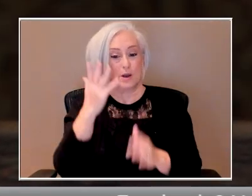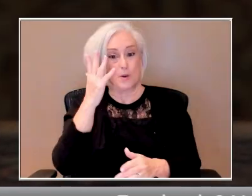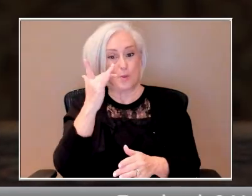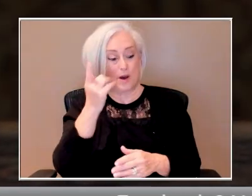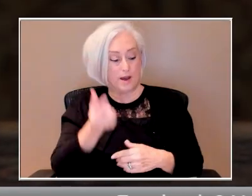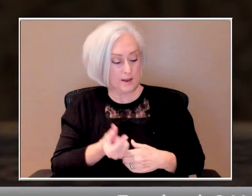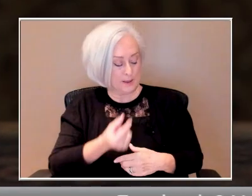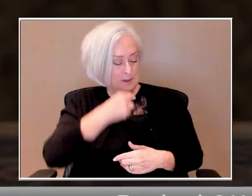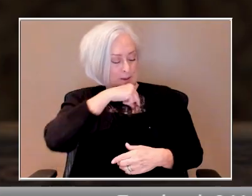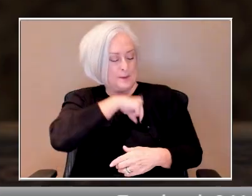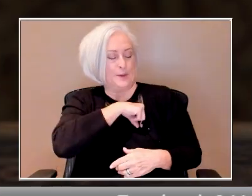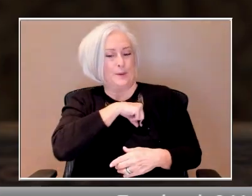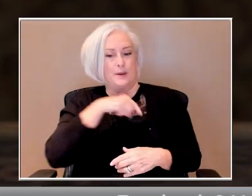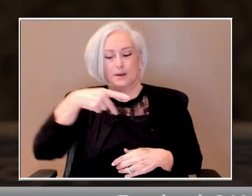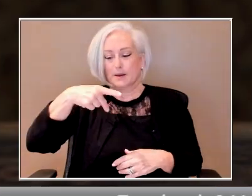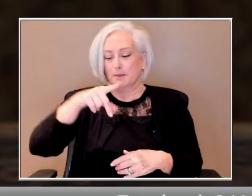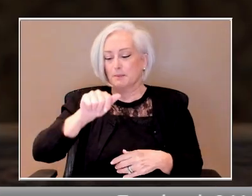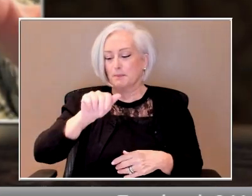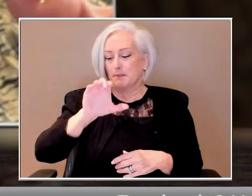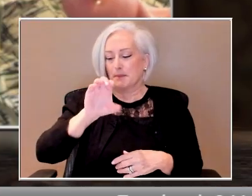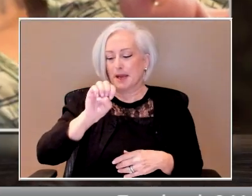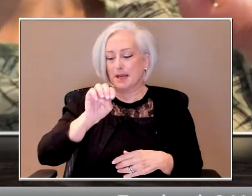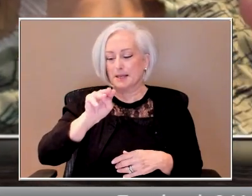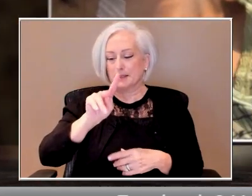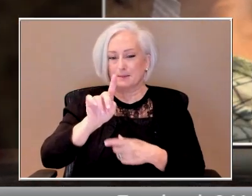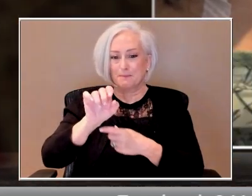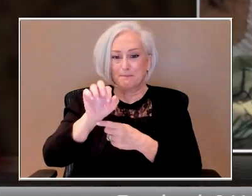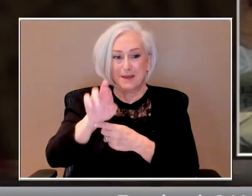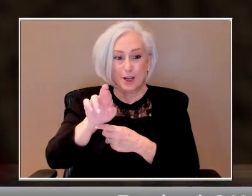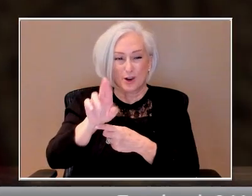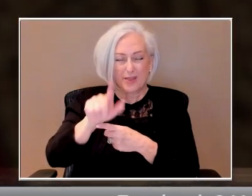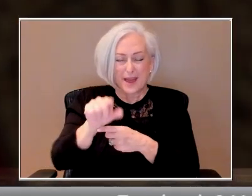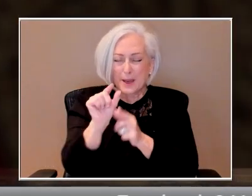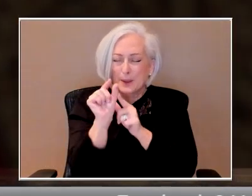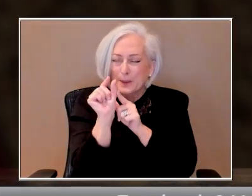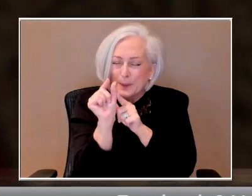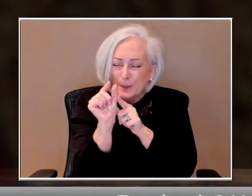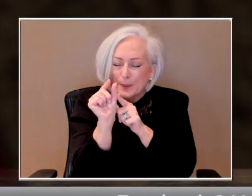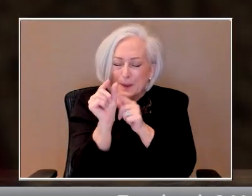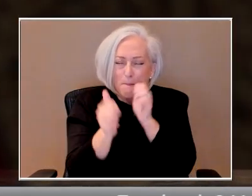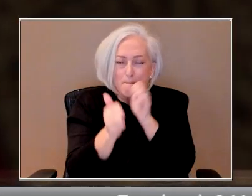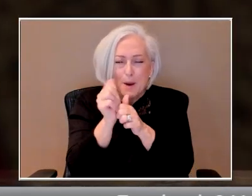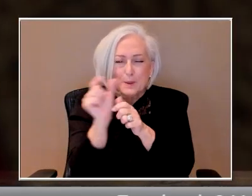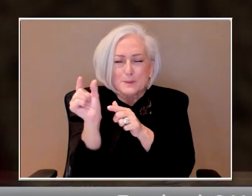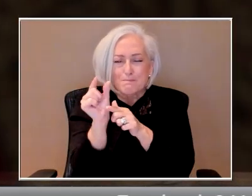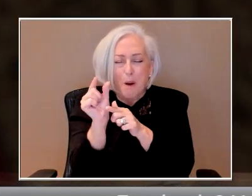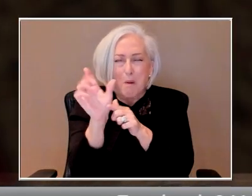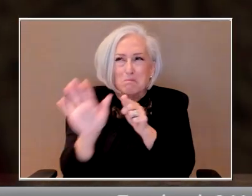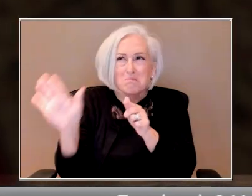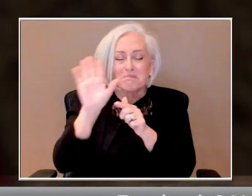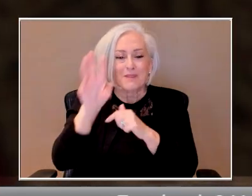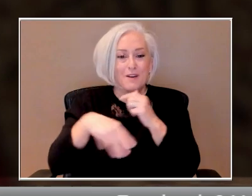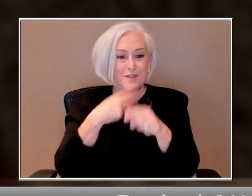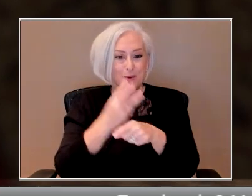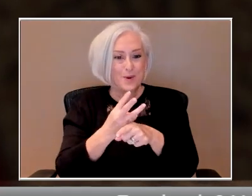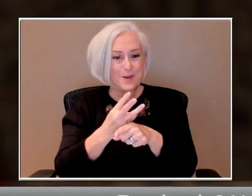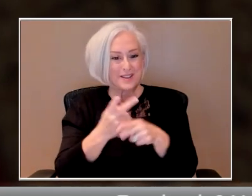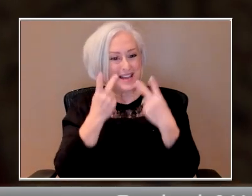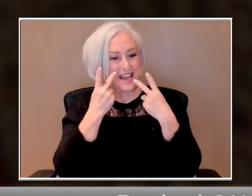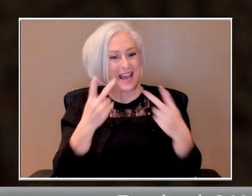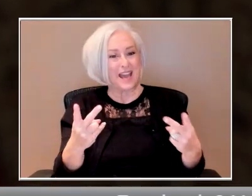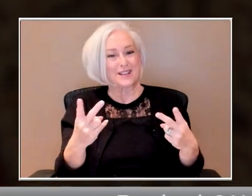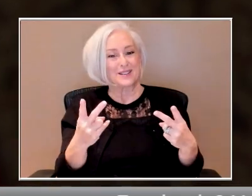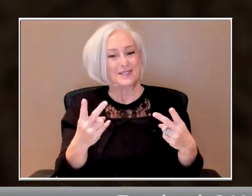the smallest in the world. And Luke being Luke, the picture of calm, here he is smiling, showing us what it looks